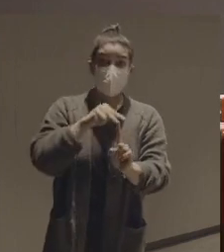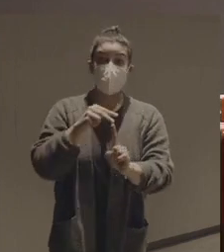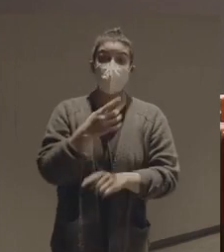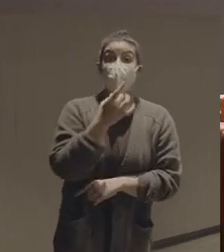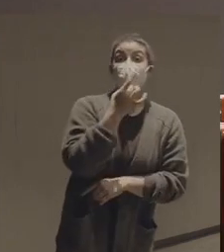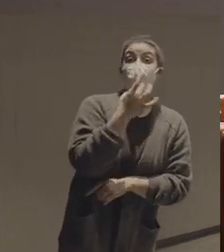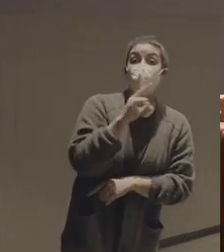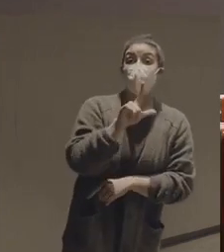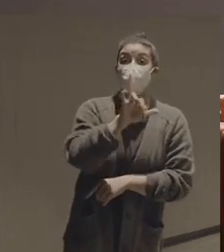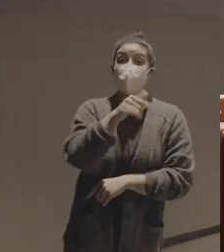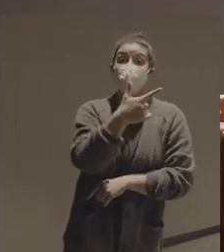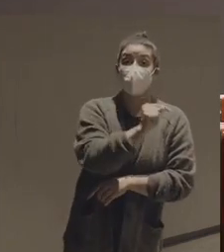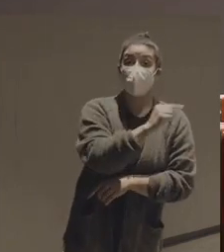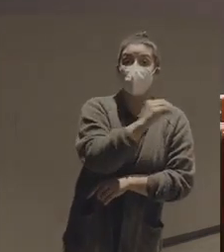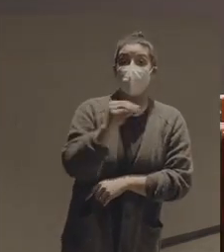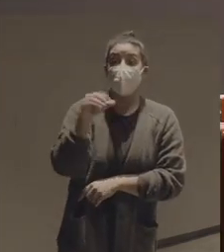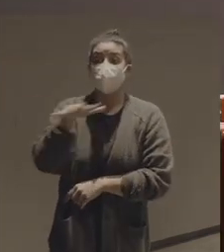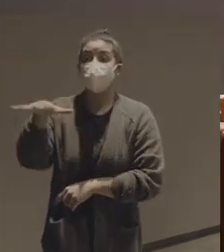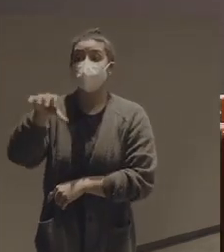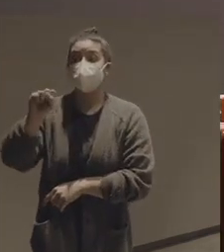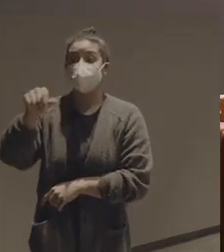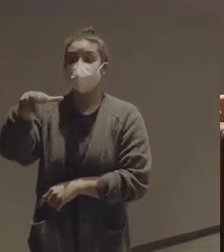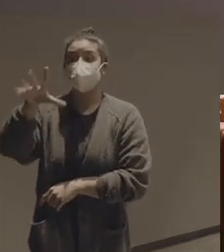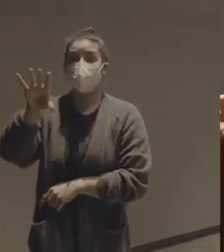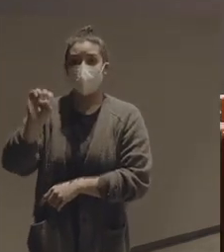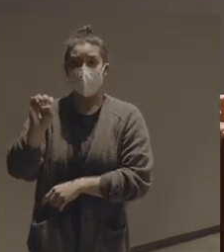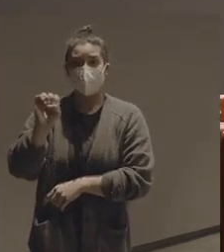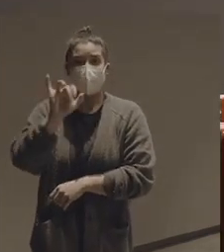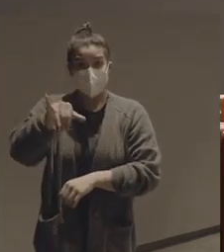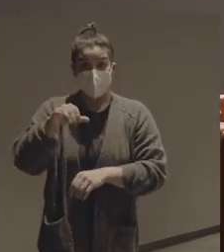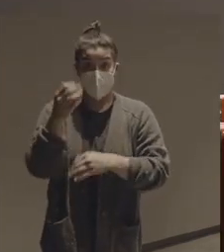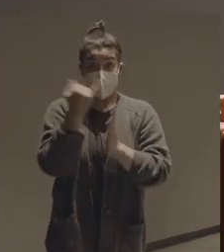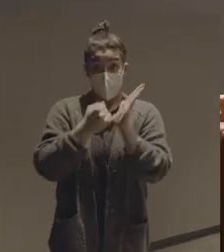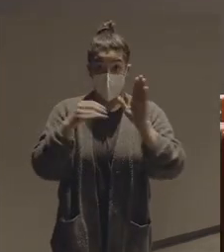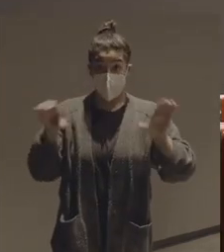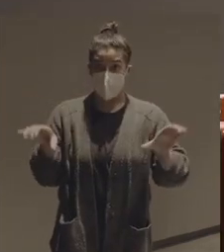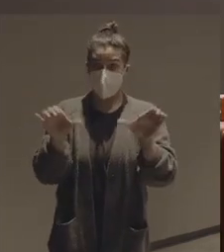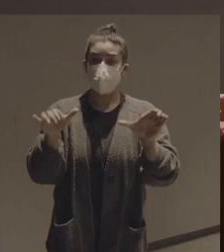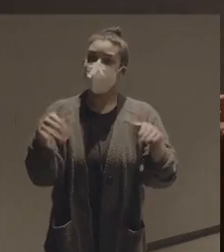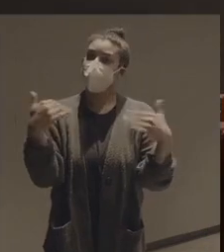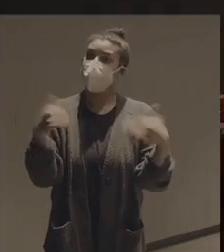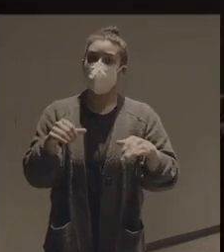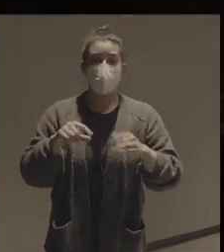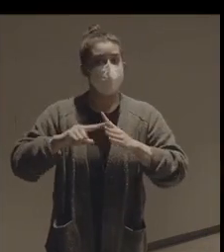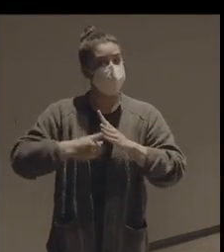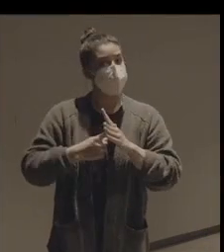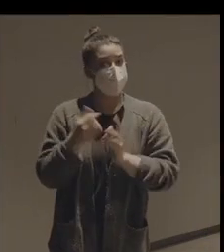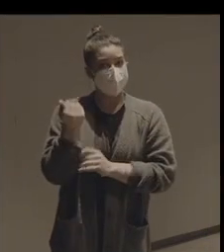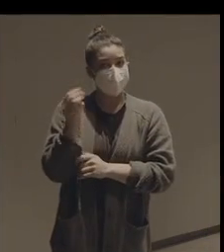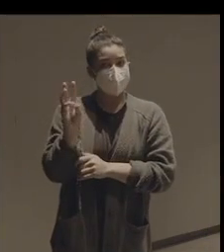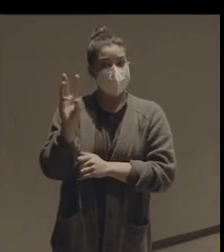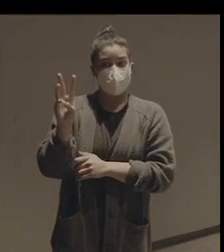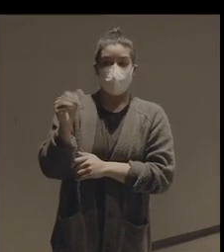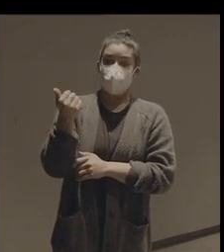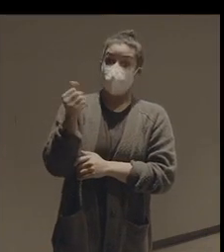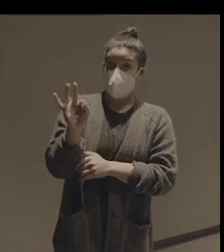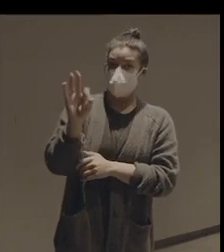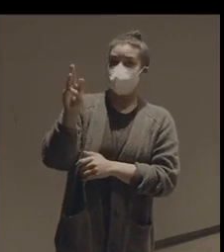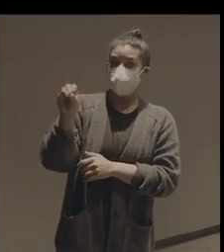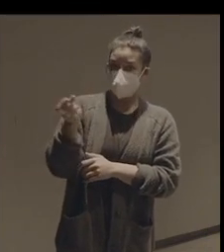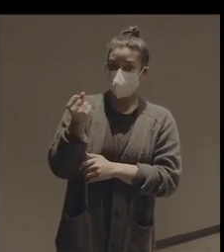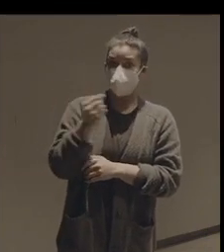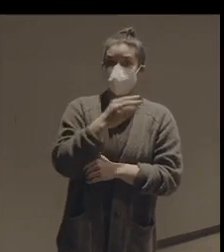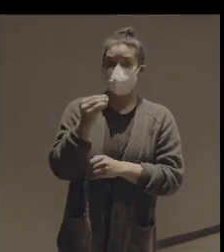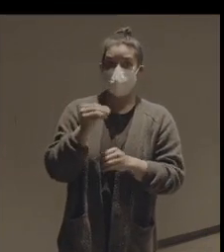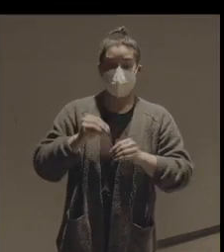are noted for the use of new materials and emerging technologies available in post-war California. Their artwork is often